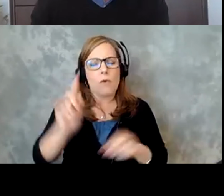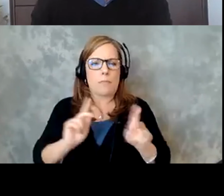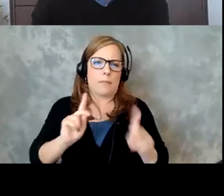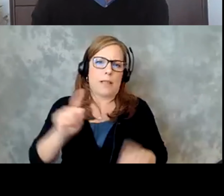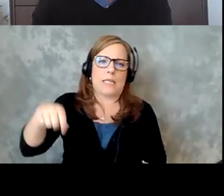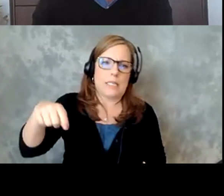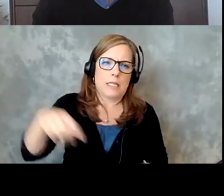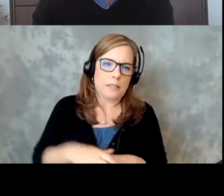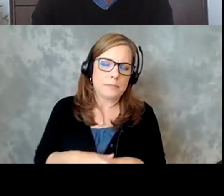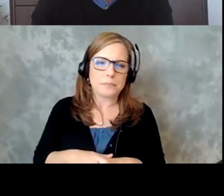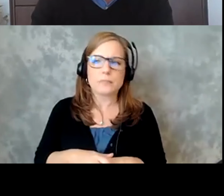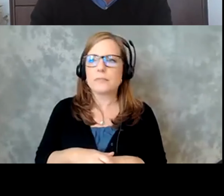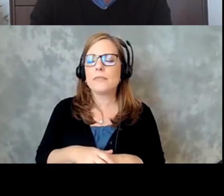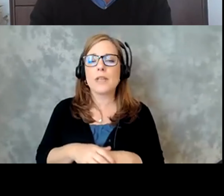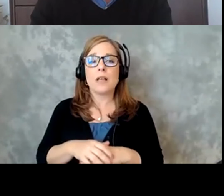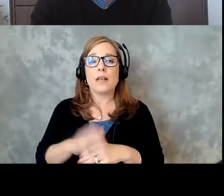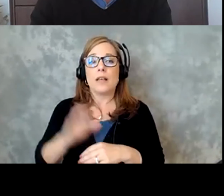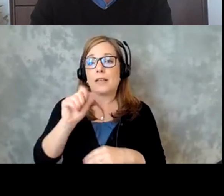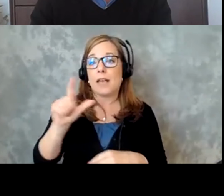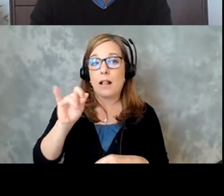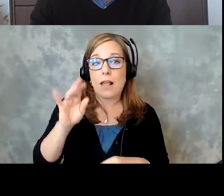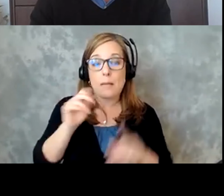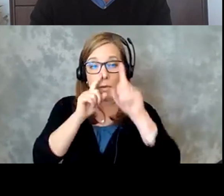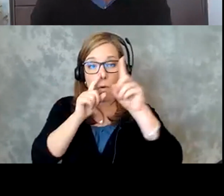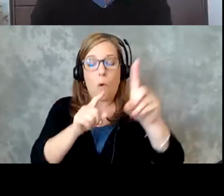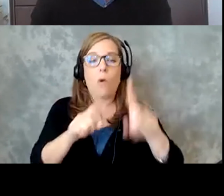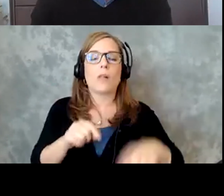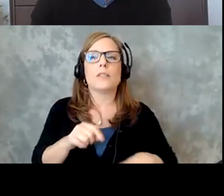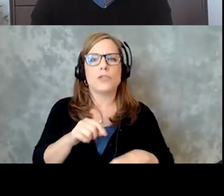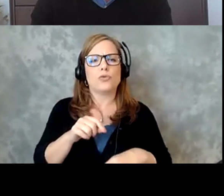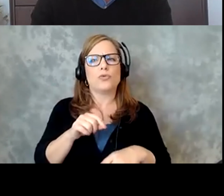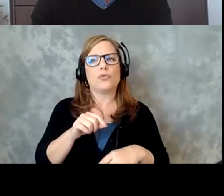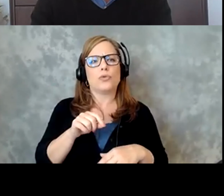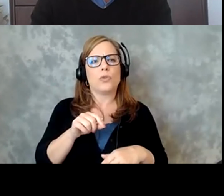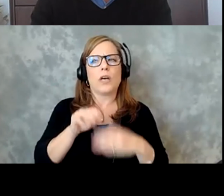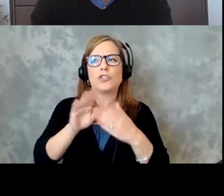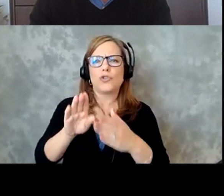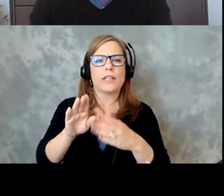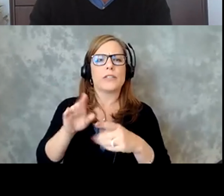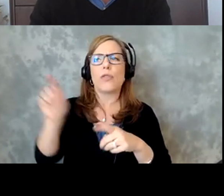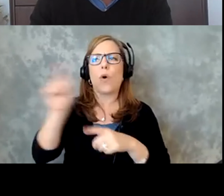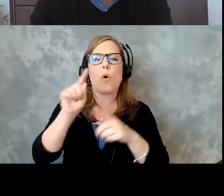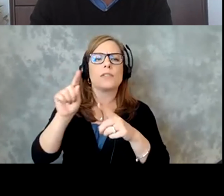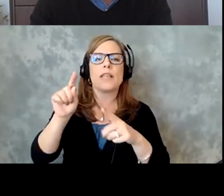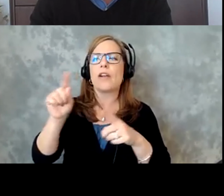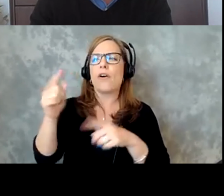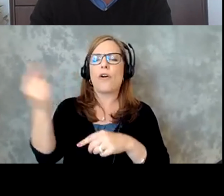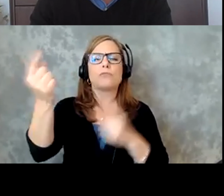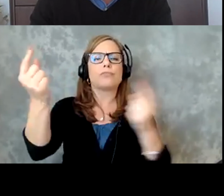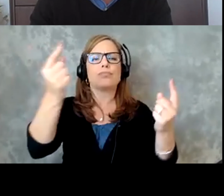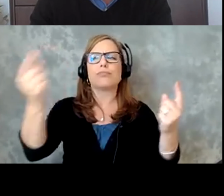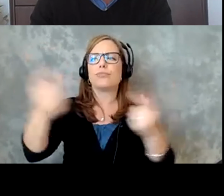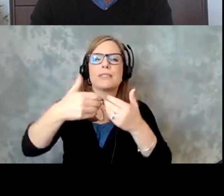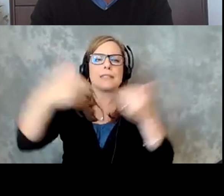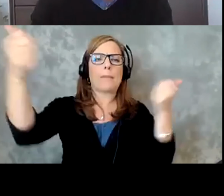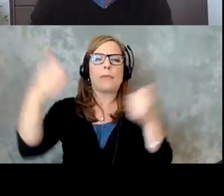address any silos in order to close the gap of care and provide an integrated care service